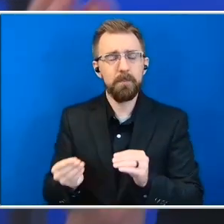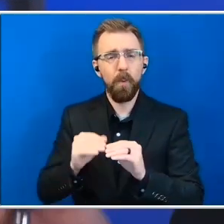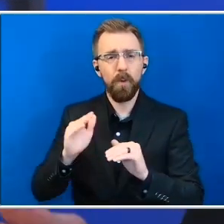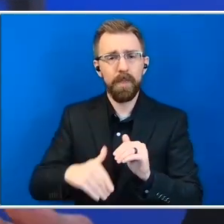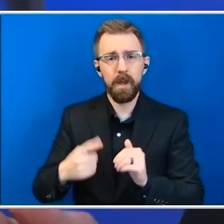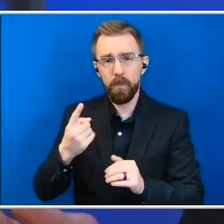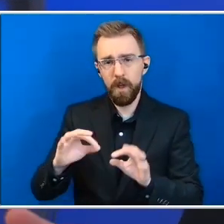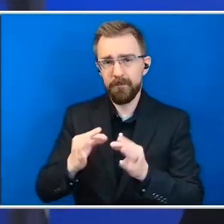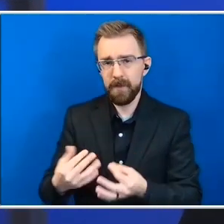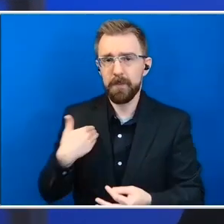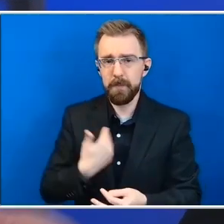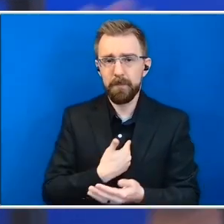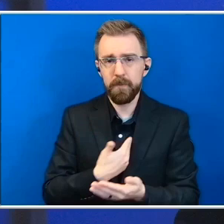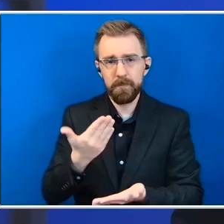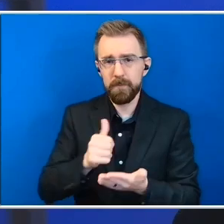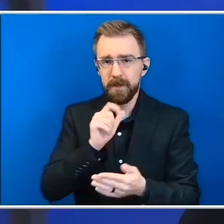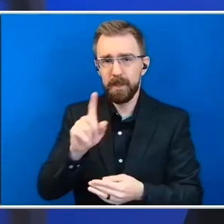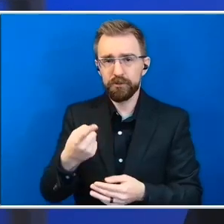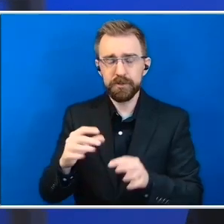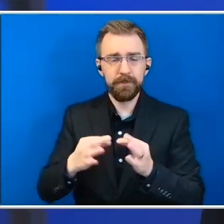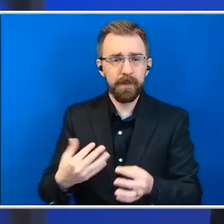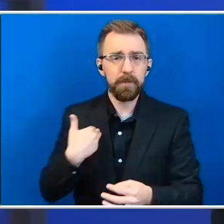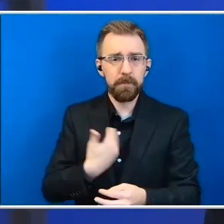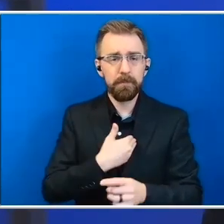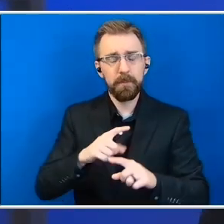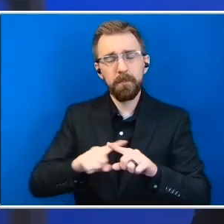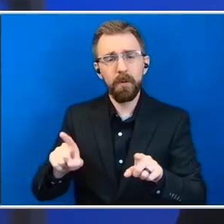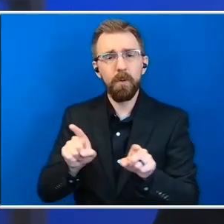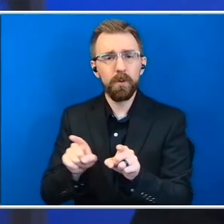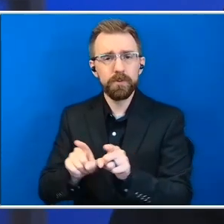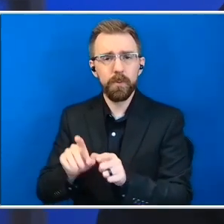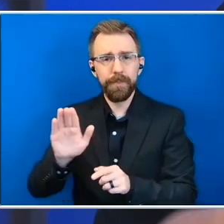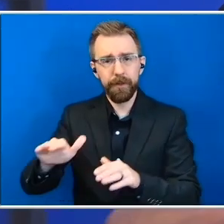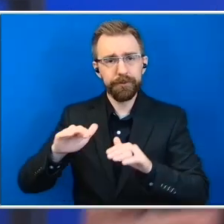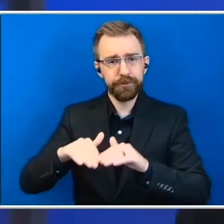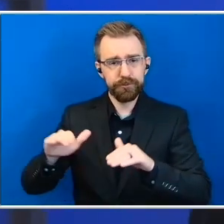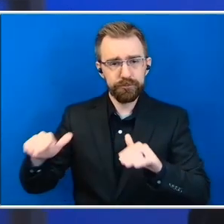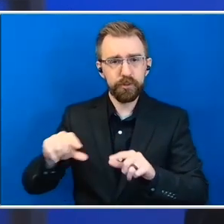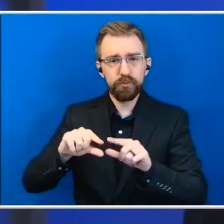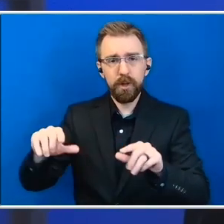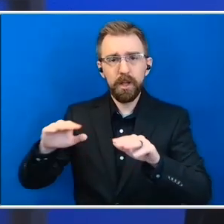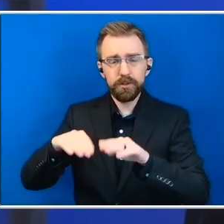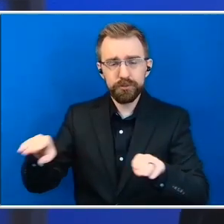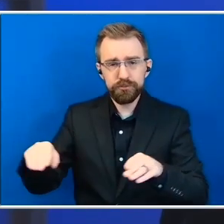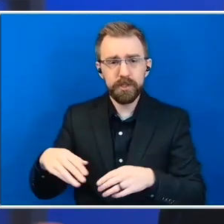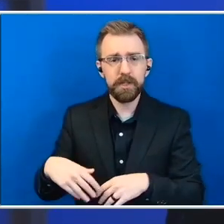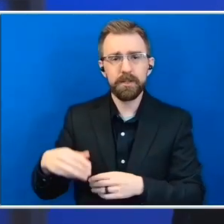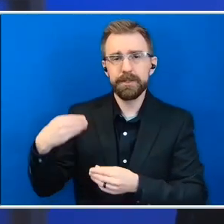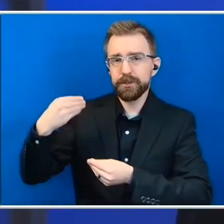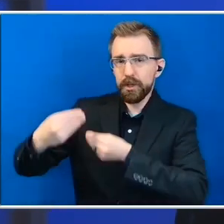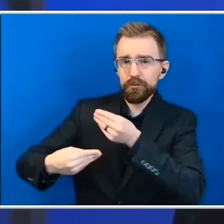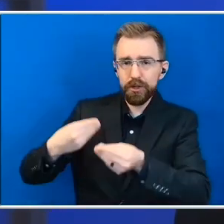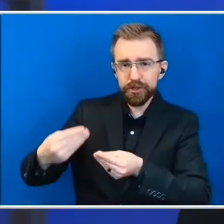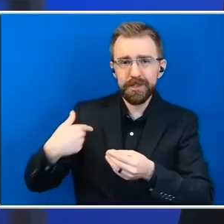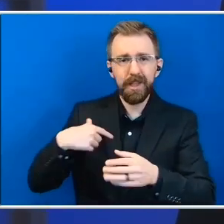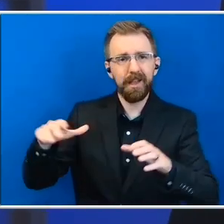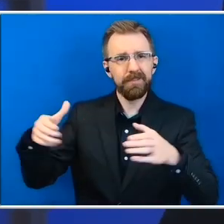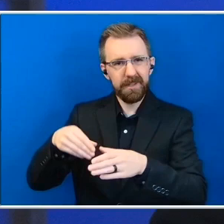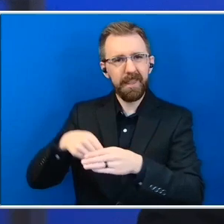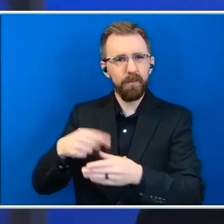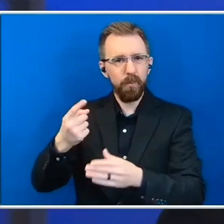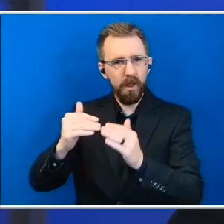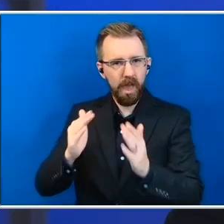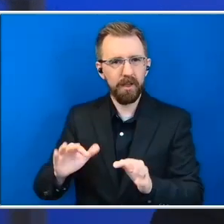maybe not just their family member, but also their children, grandchildren, their multi-generational families, most likely,